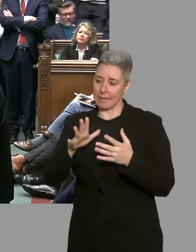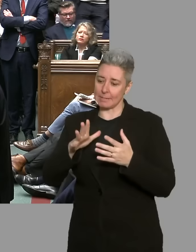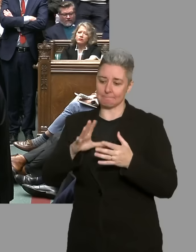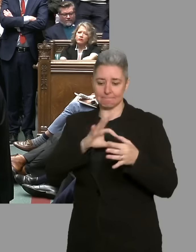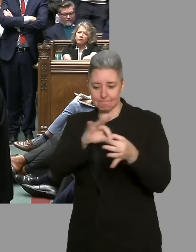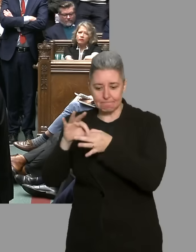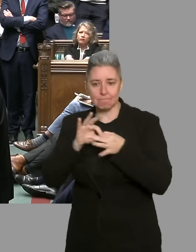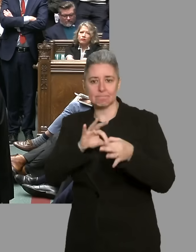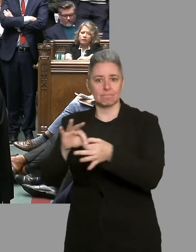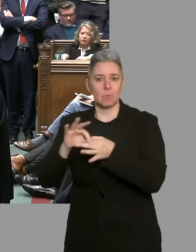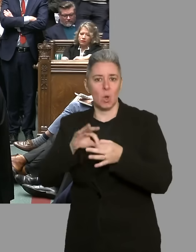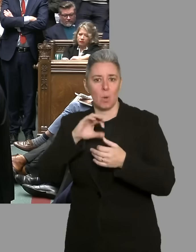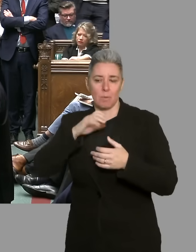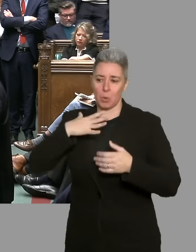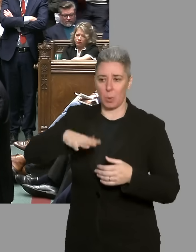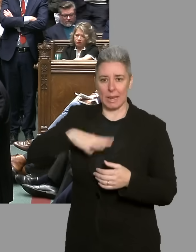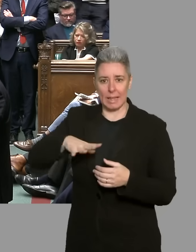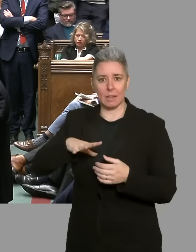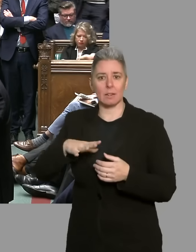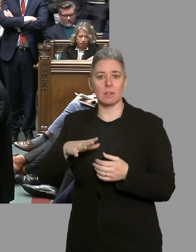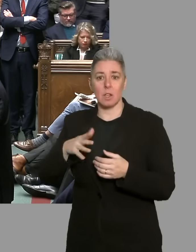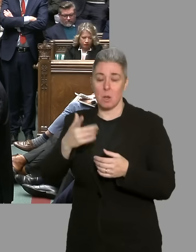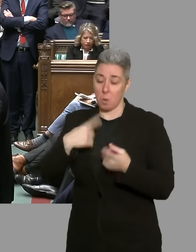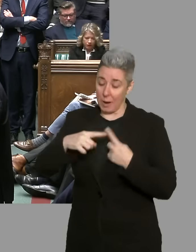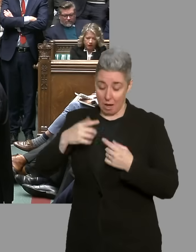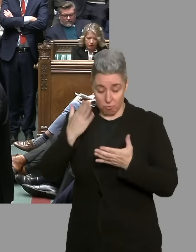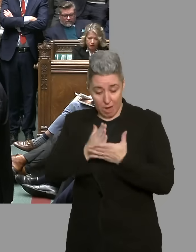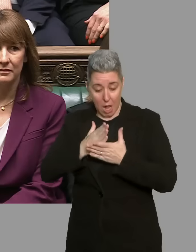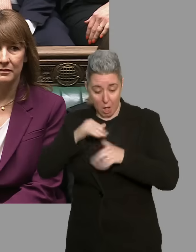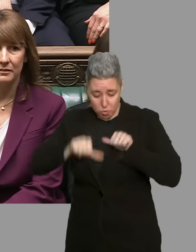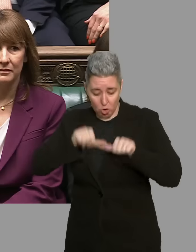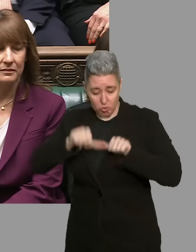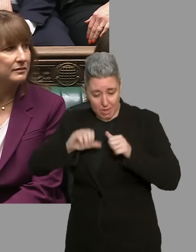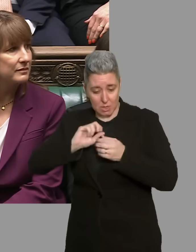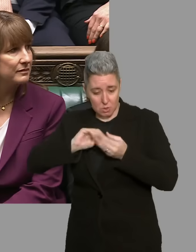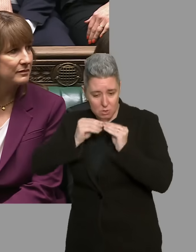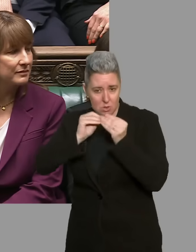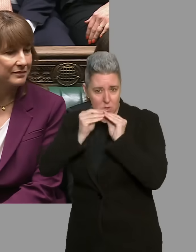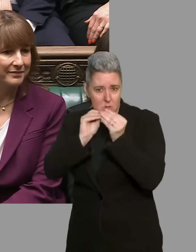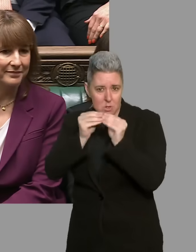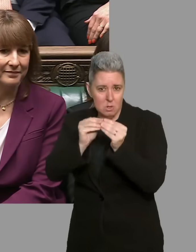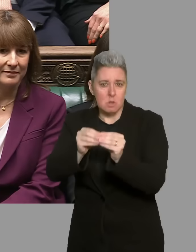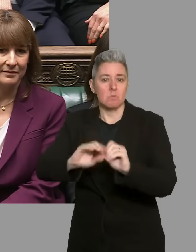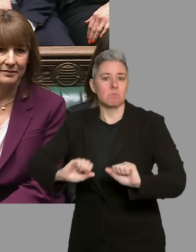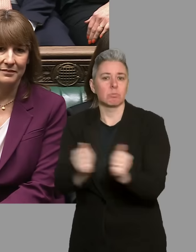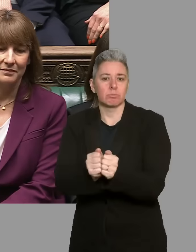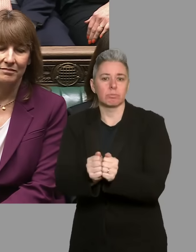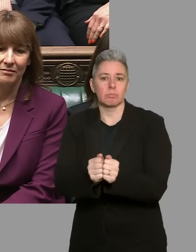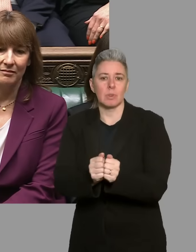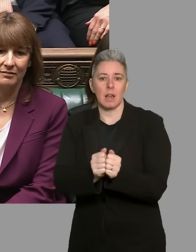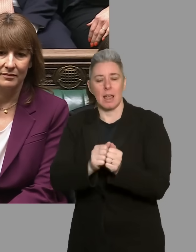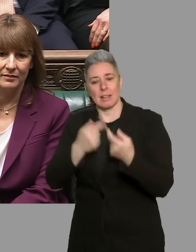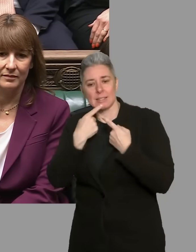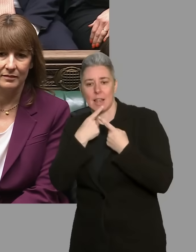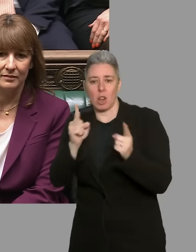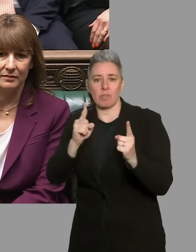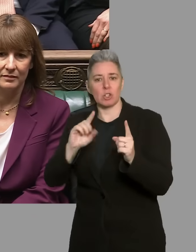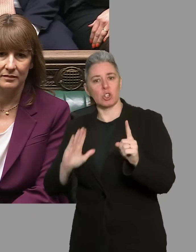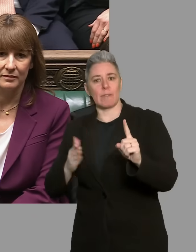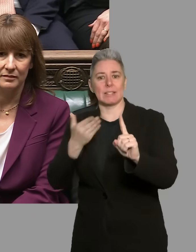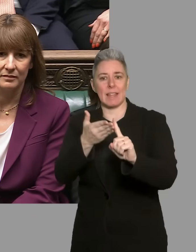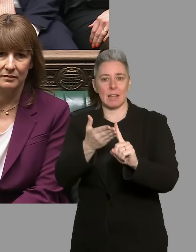President Macron and President Zelensky, we agreed a declaration of intent on the deployment of forces in the event of a peace